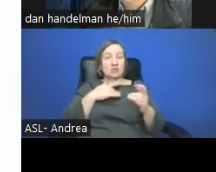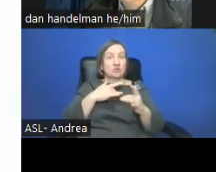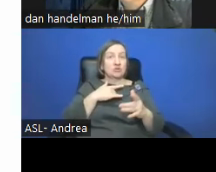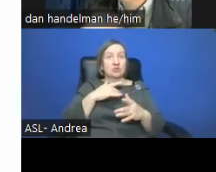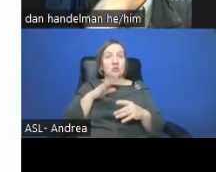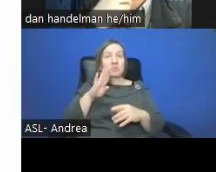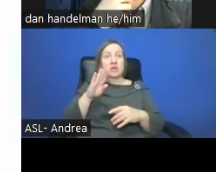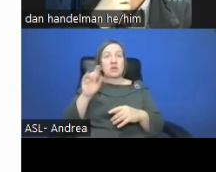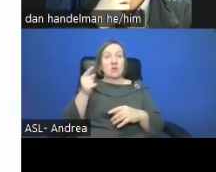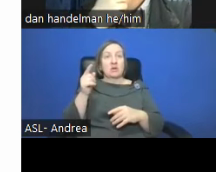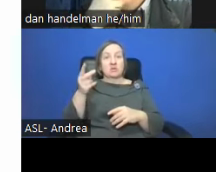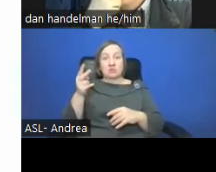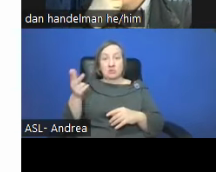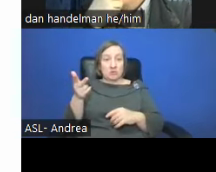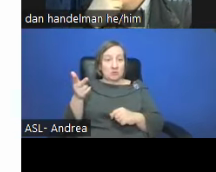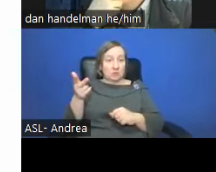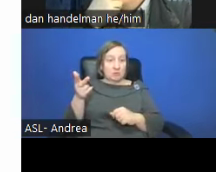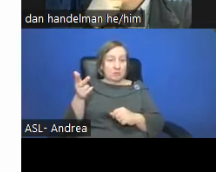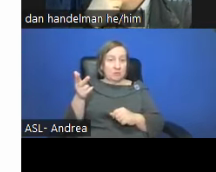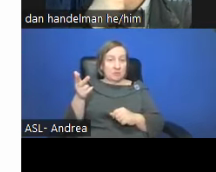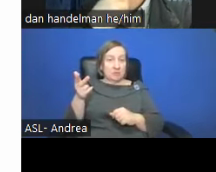on B1, 2, and 3?